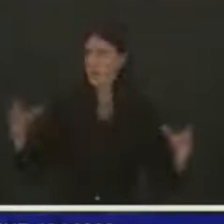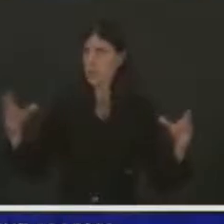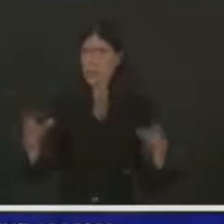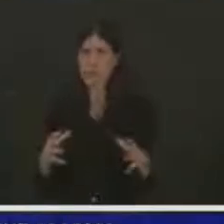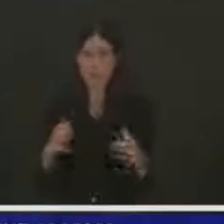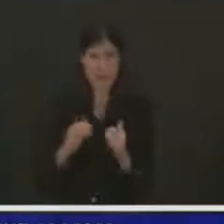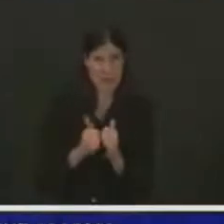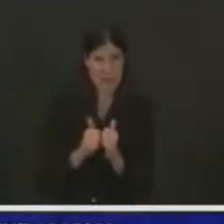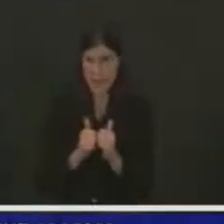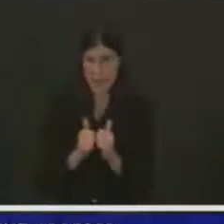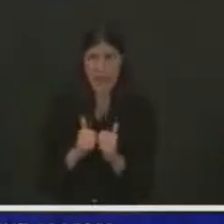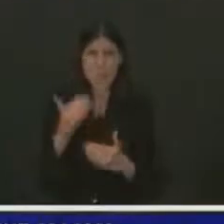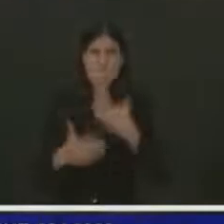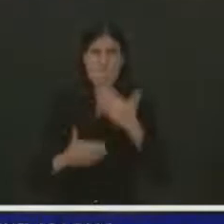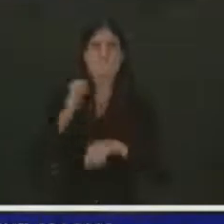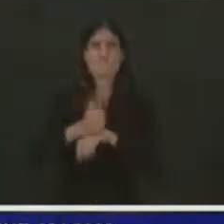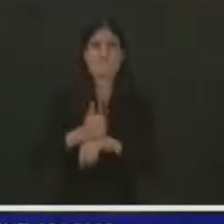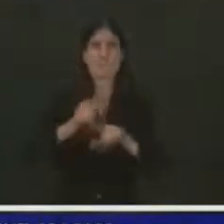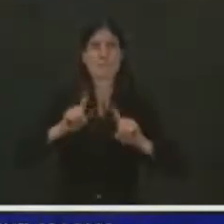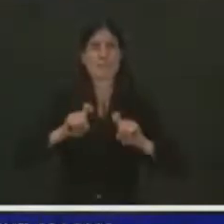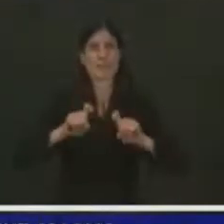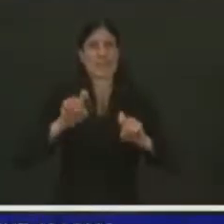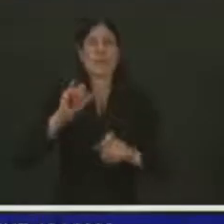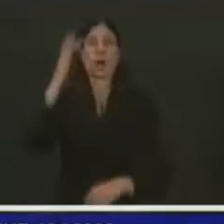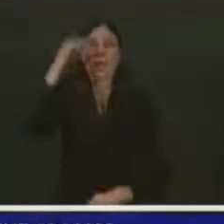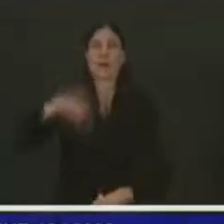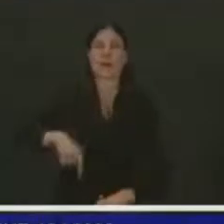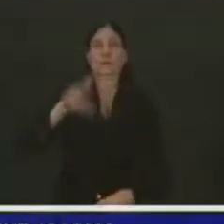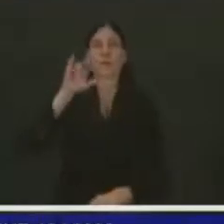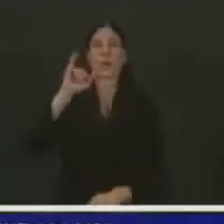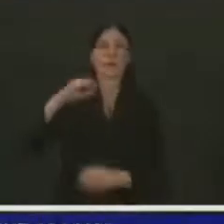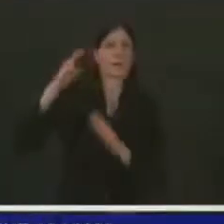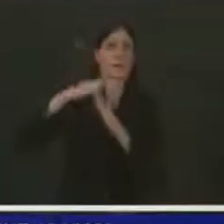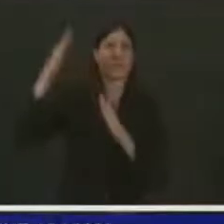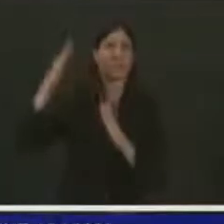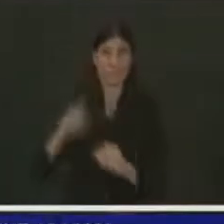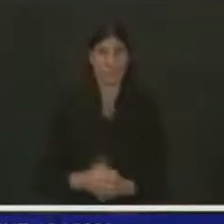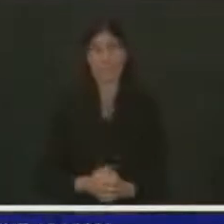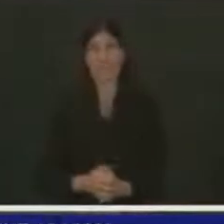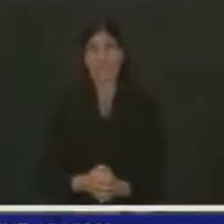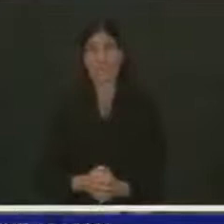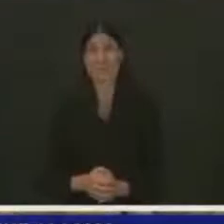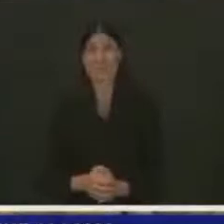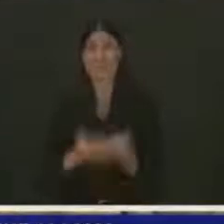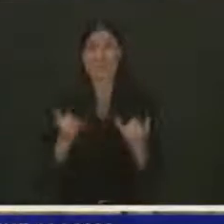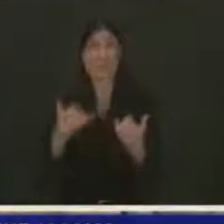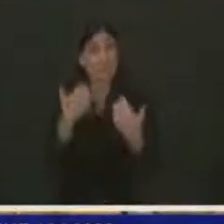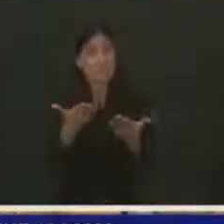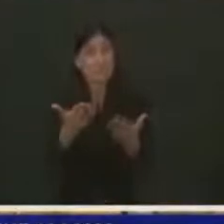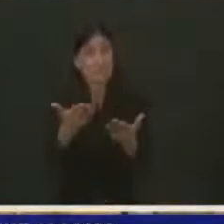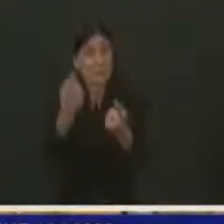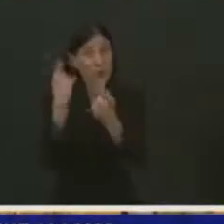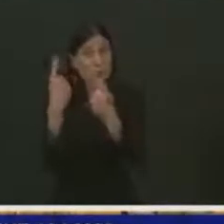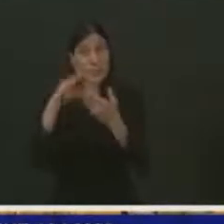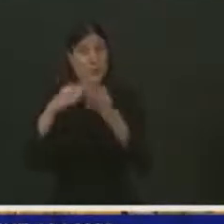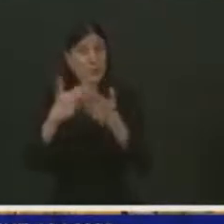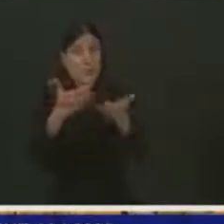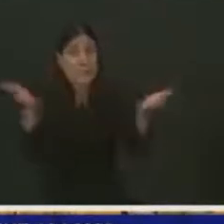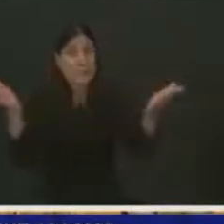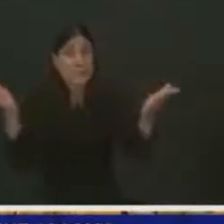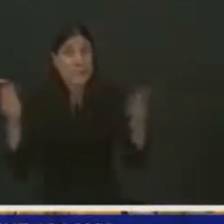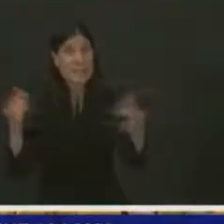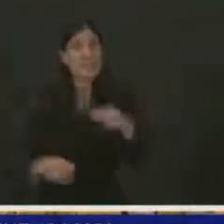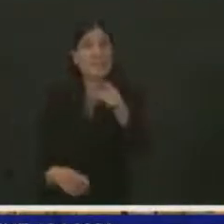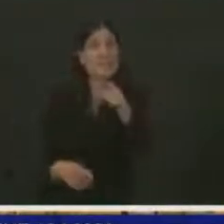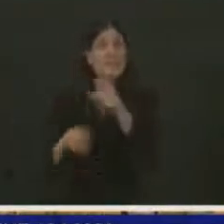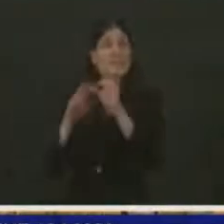forefront as we're going forward. So with that, I will get us going with questions. Dr. Alexander Scott,